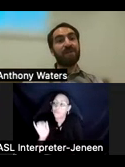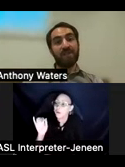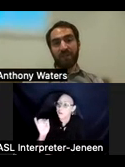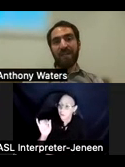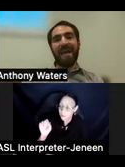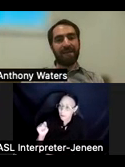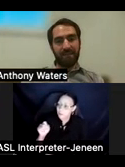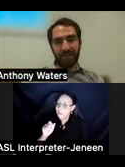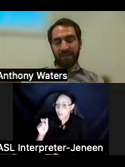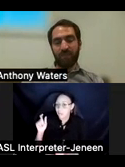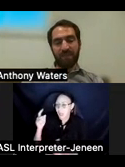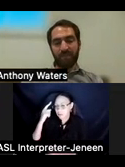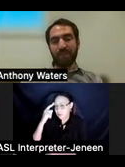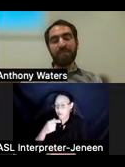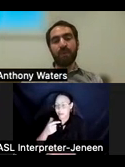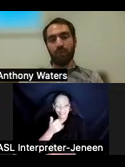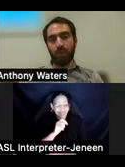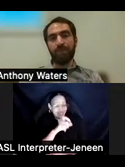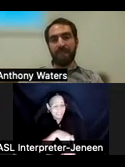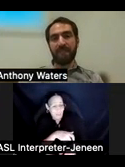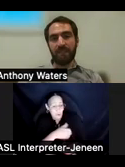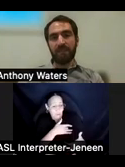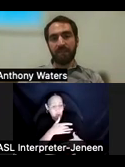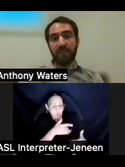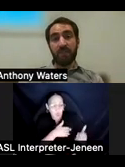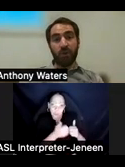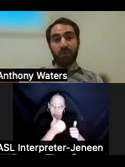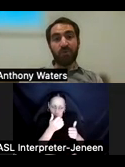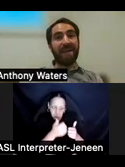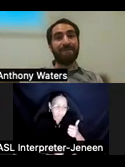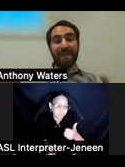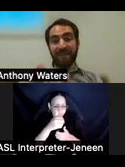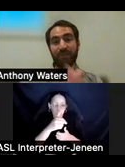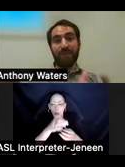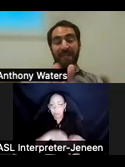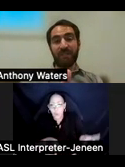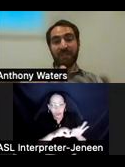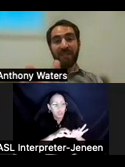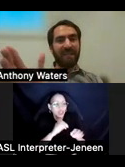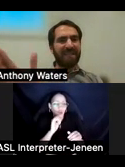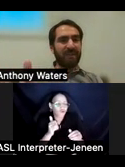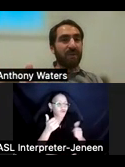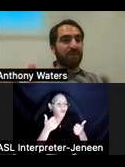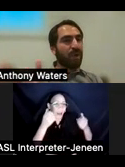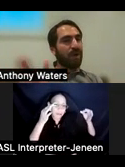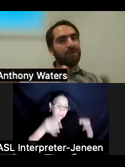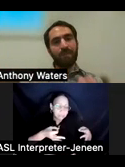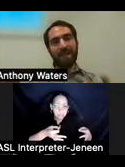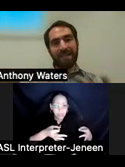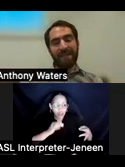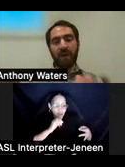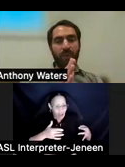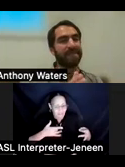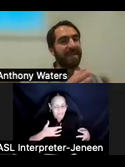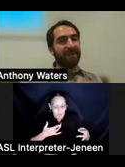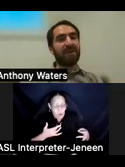you have concern, act. That's probably the most important message. Yeah. Don't try to make a determination that you don't feel comfortable